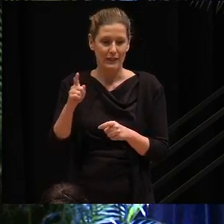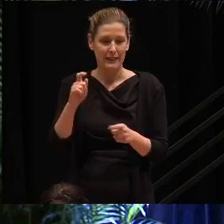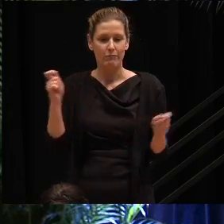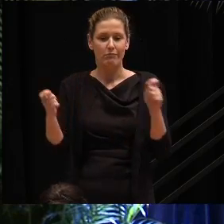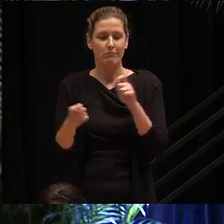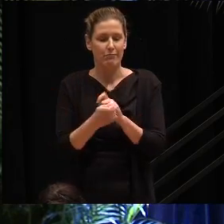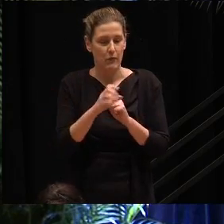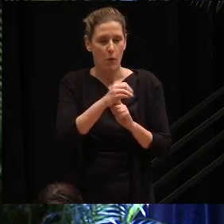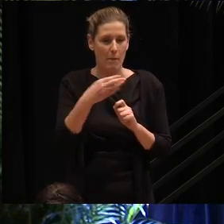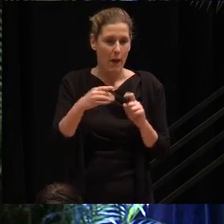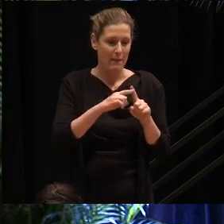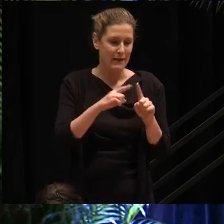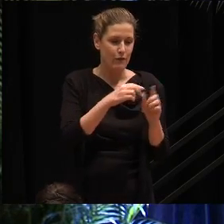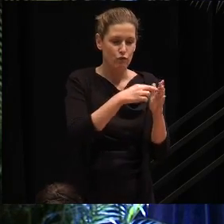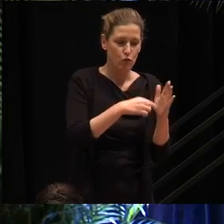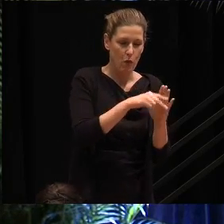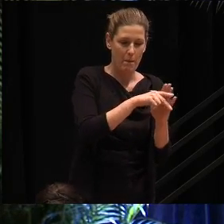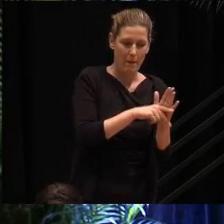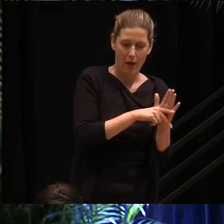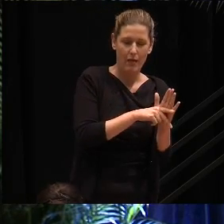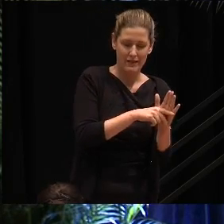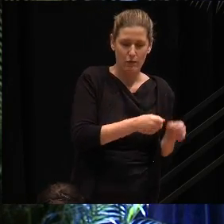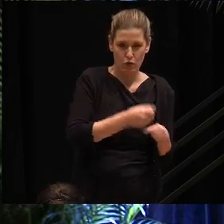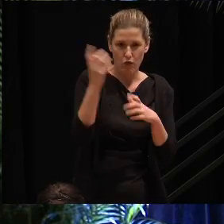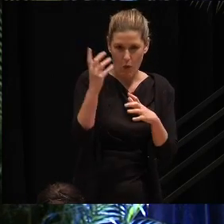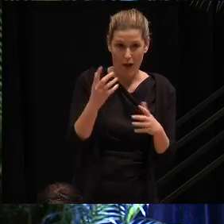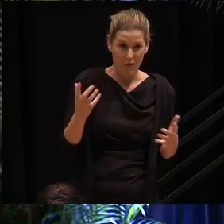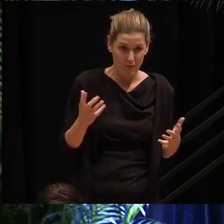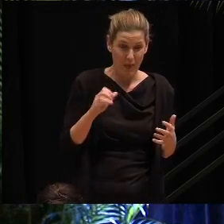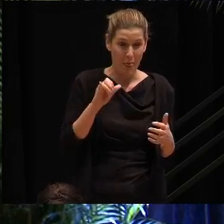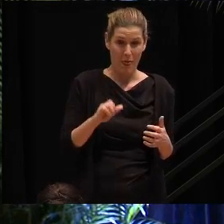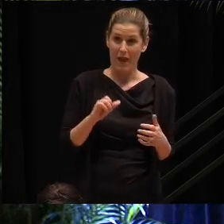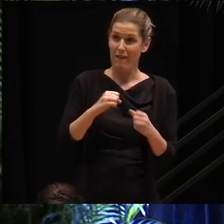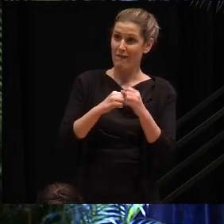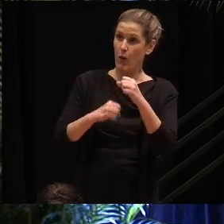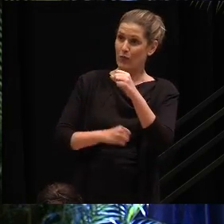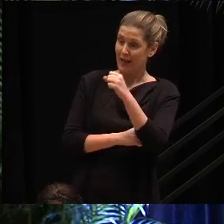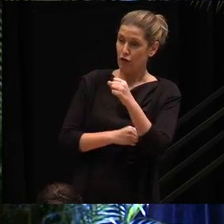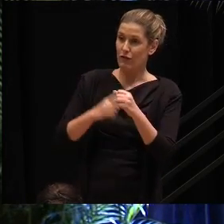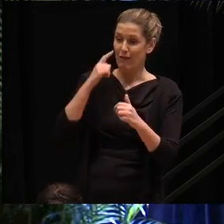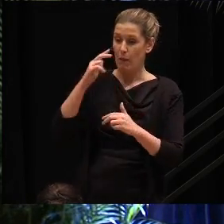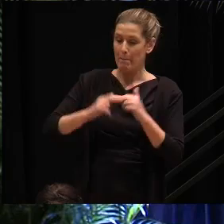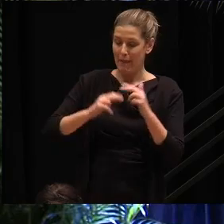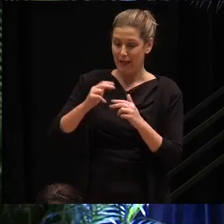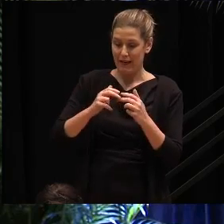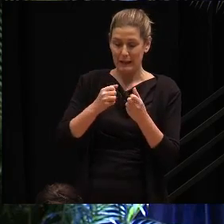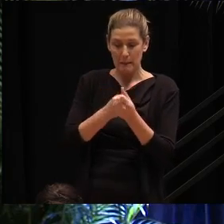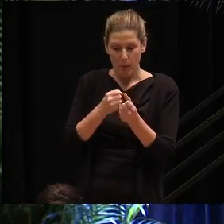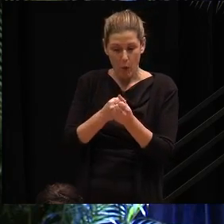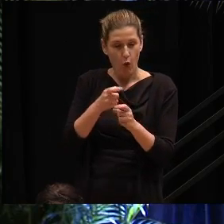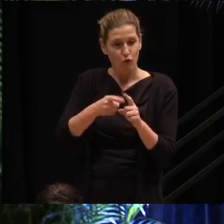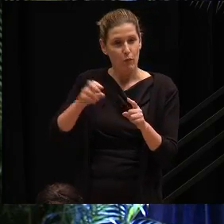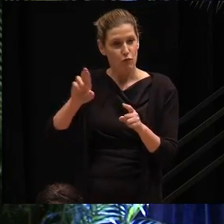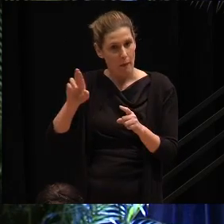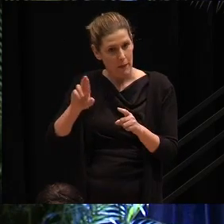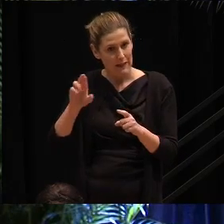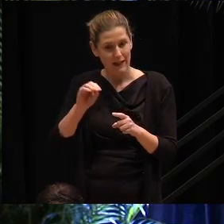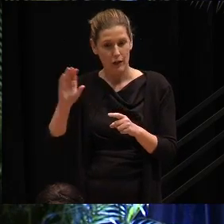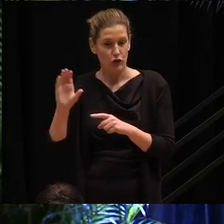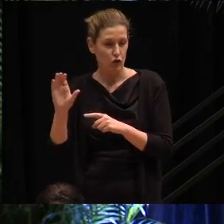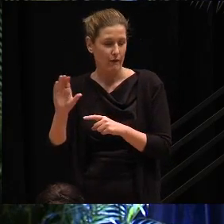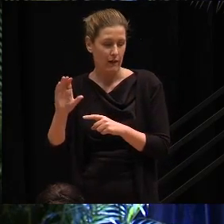Obama-era regulations. Is this a foundation for building support among Republicans and conservative-leaning